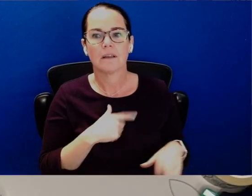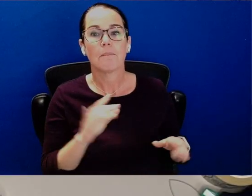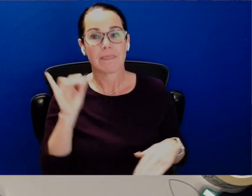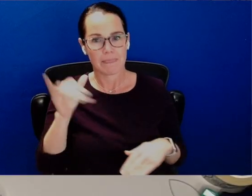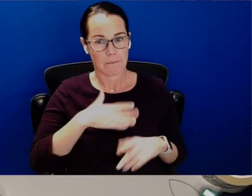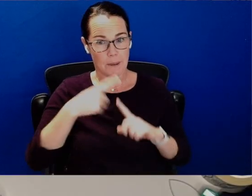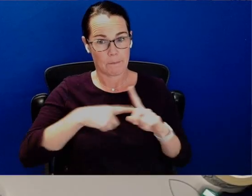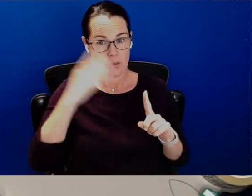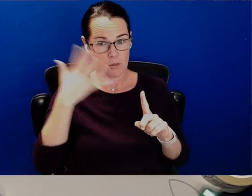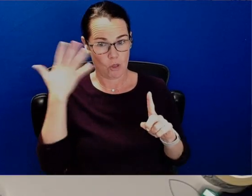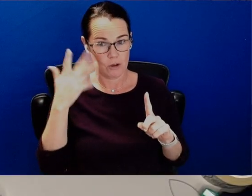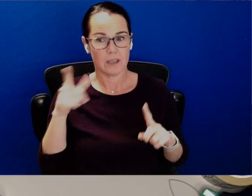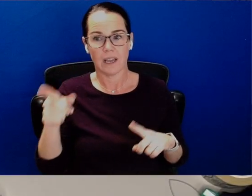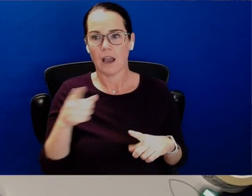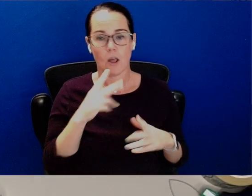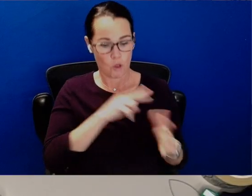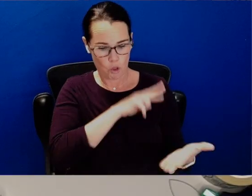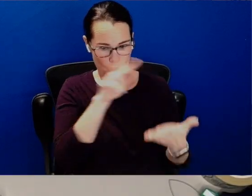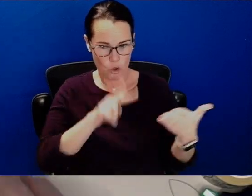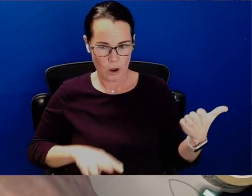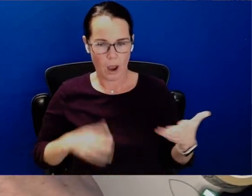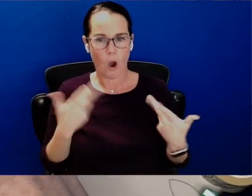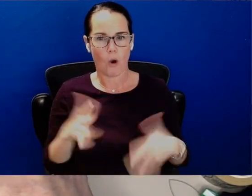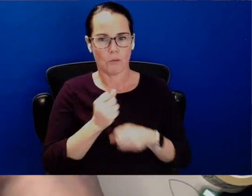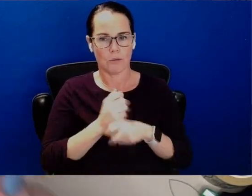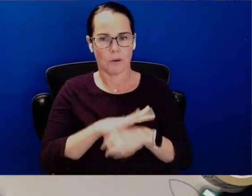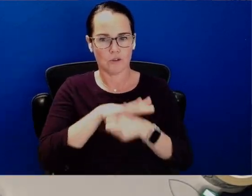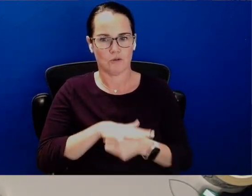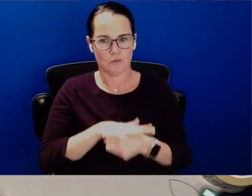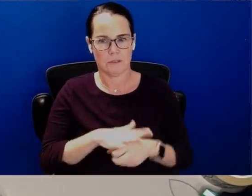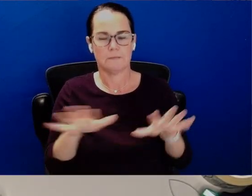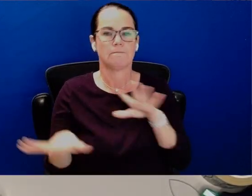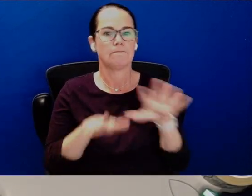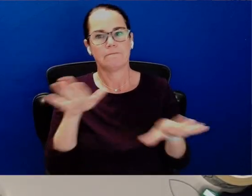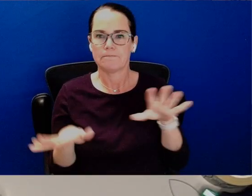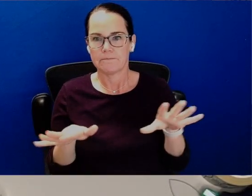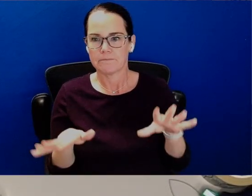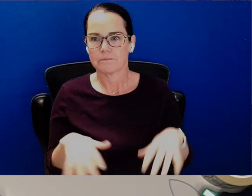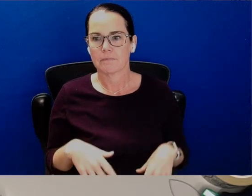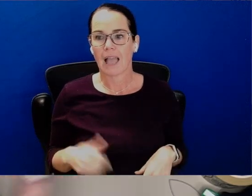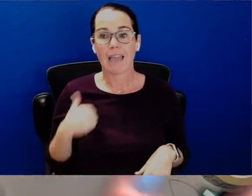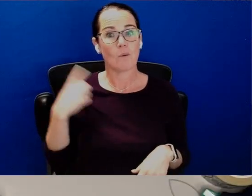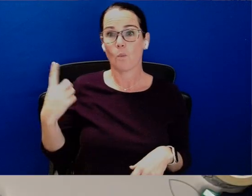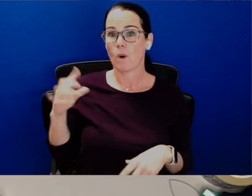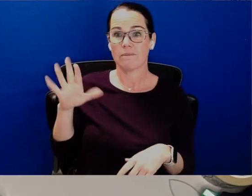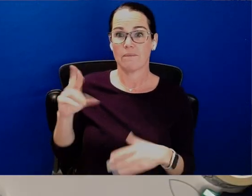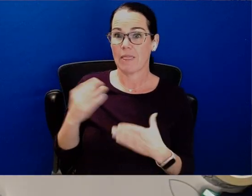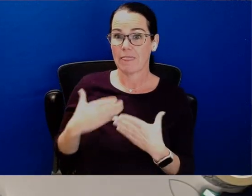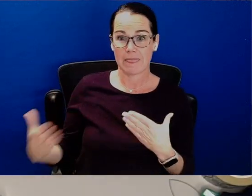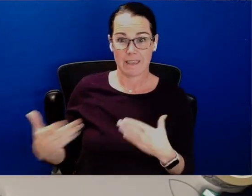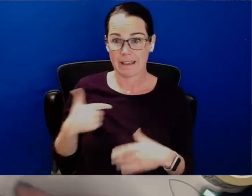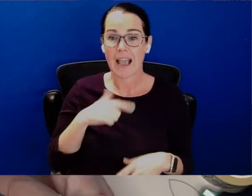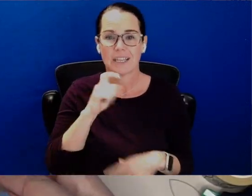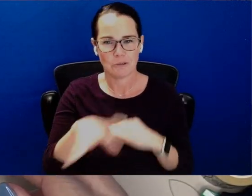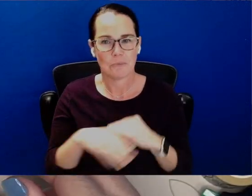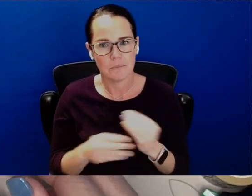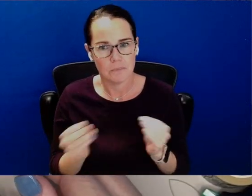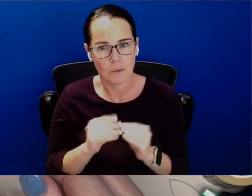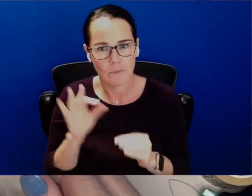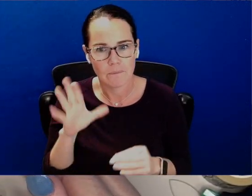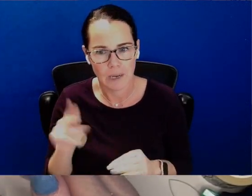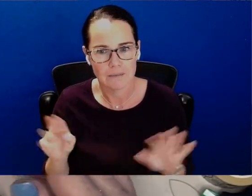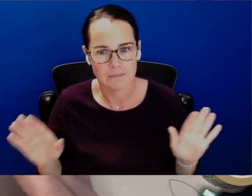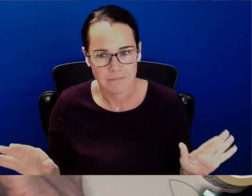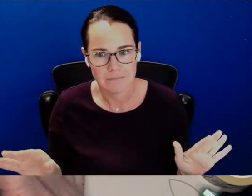month. It stresses me out just looking at it. Okay. I have one fun thing. I need to find more fun things.